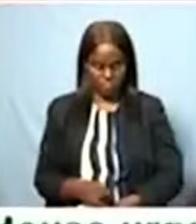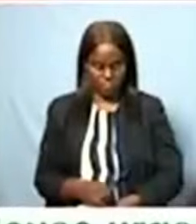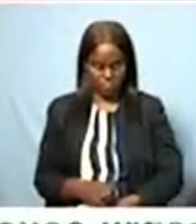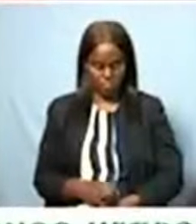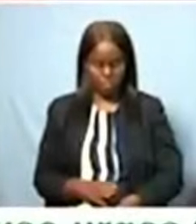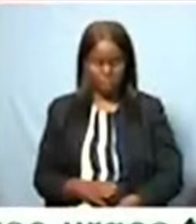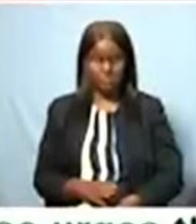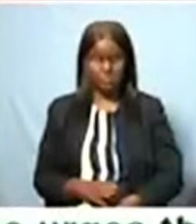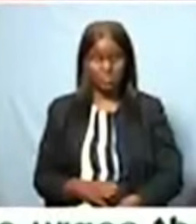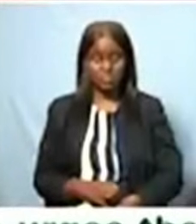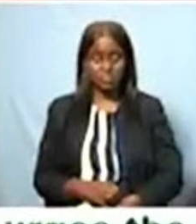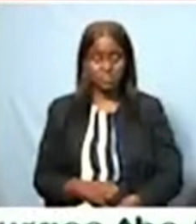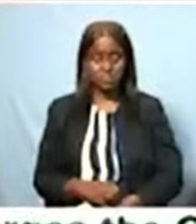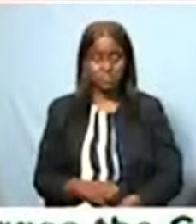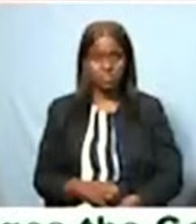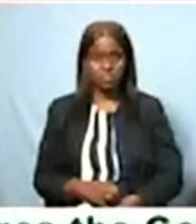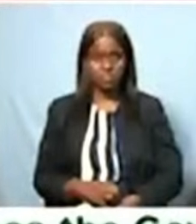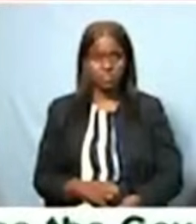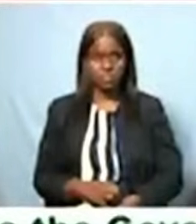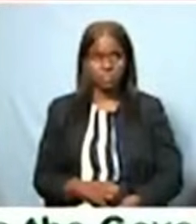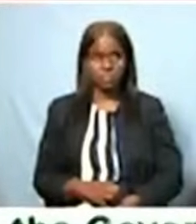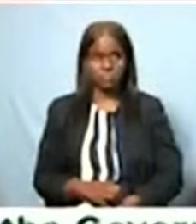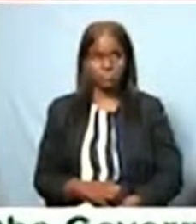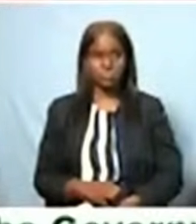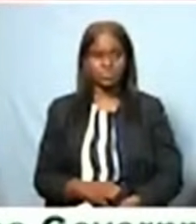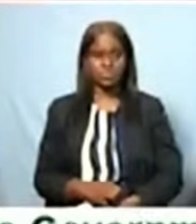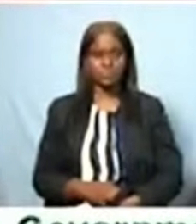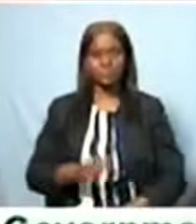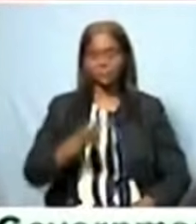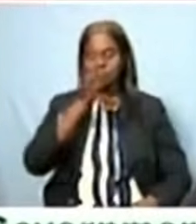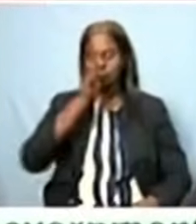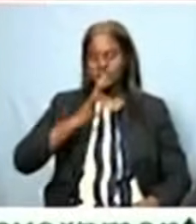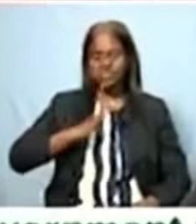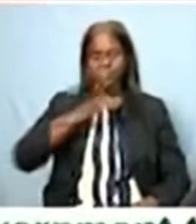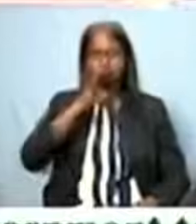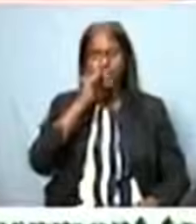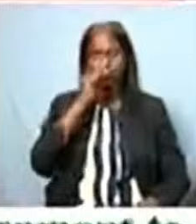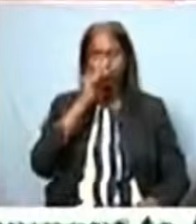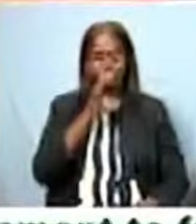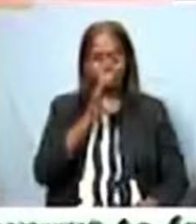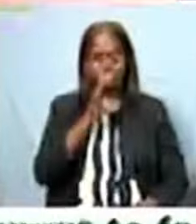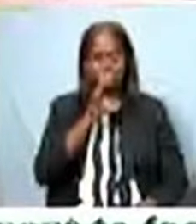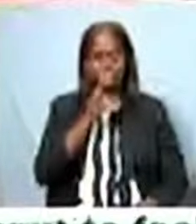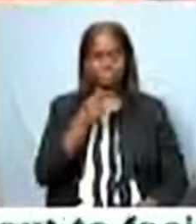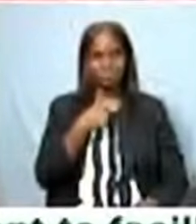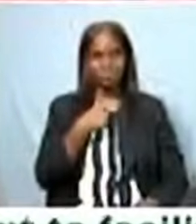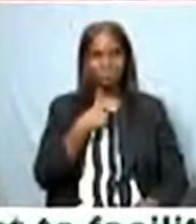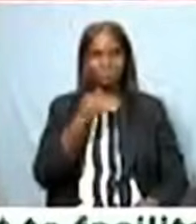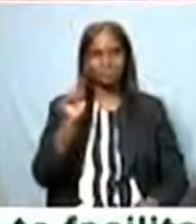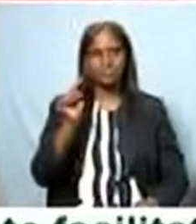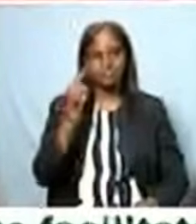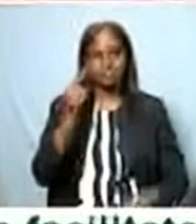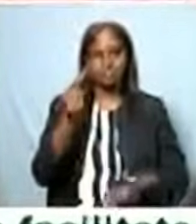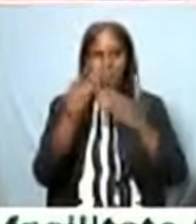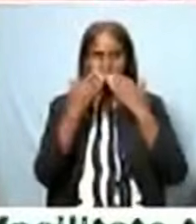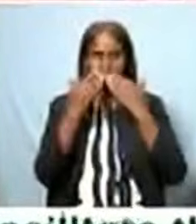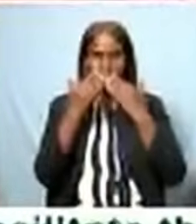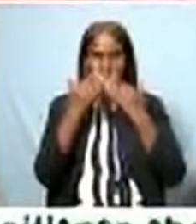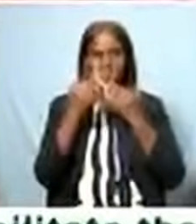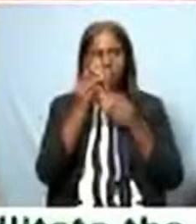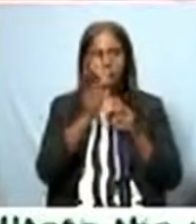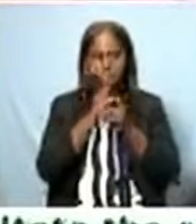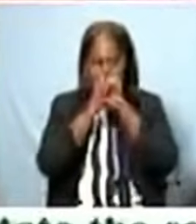Madam Speaker, Let me first of all thank the